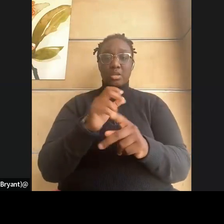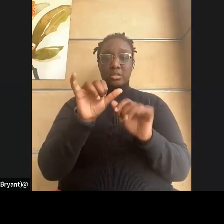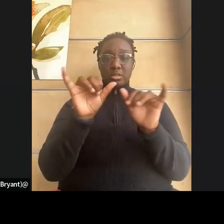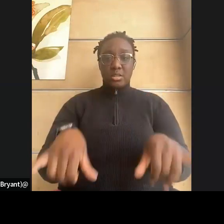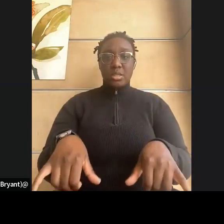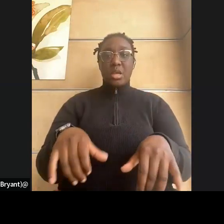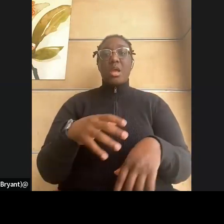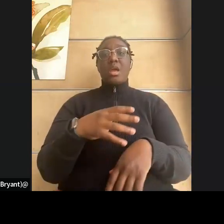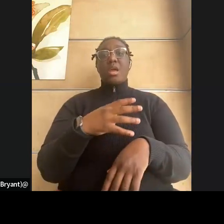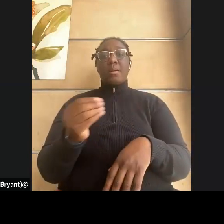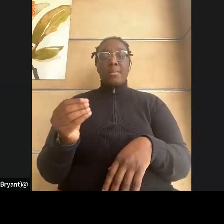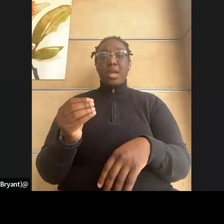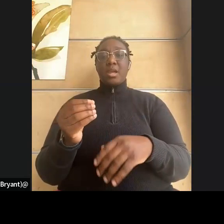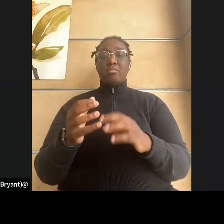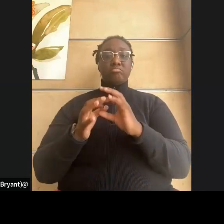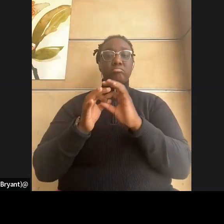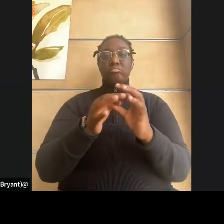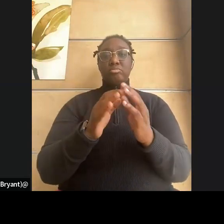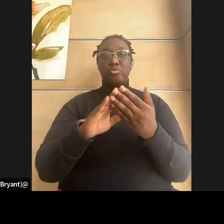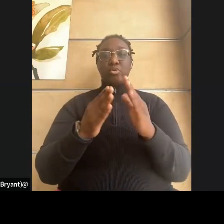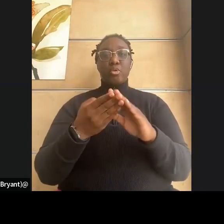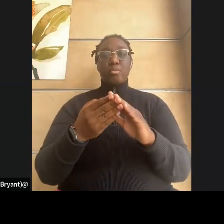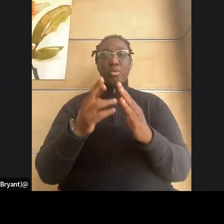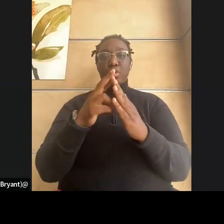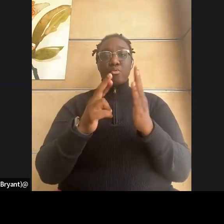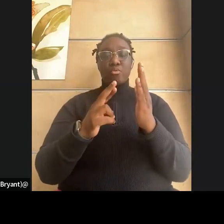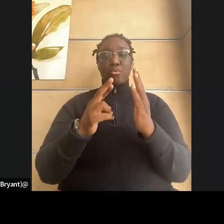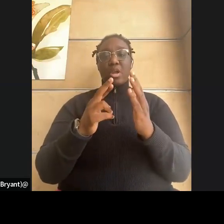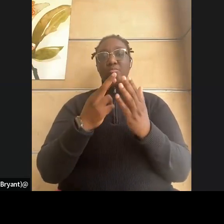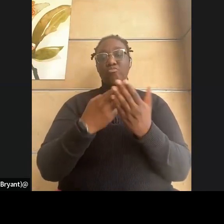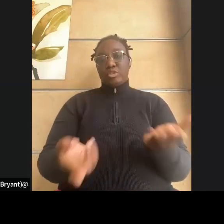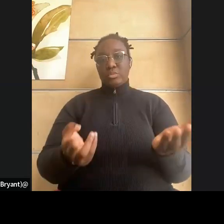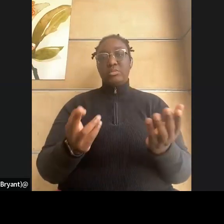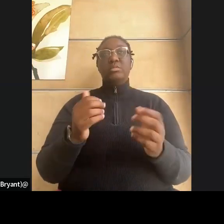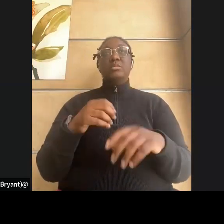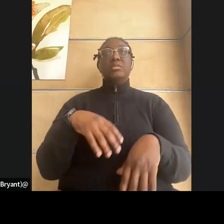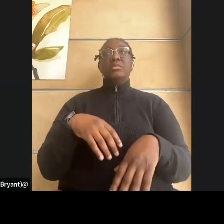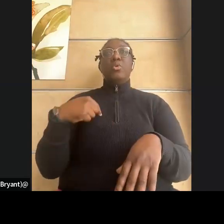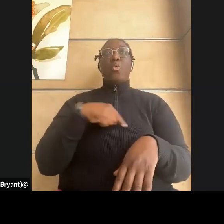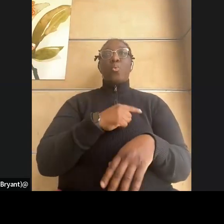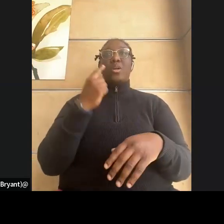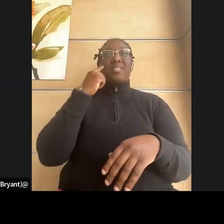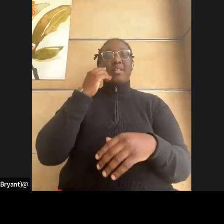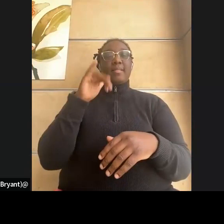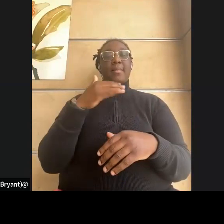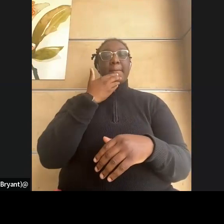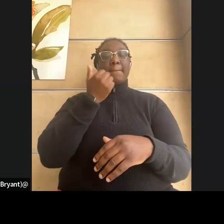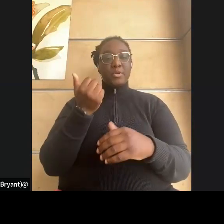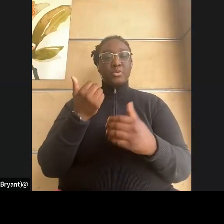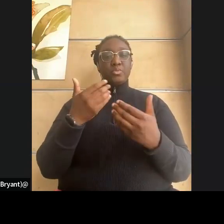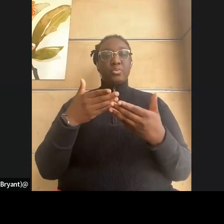to community resources. And we think this may be a good way to get really down to that community level